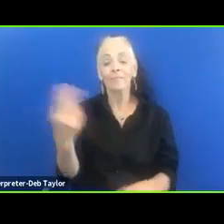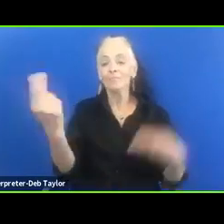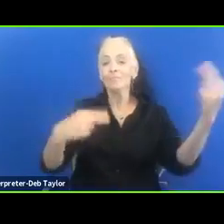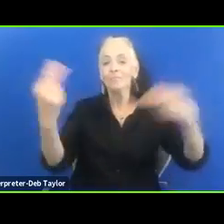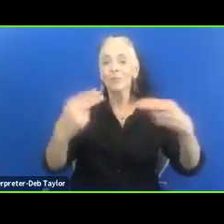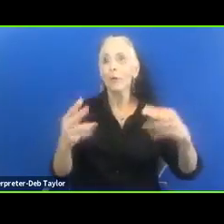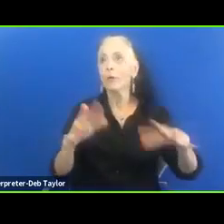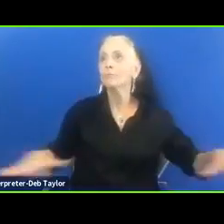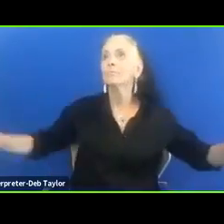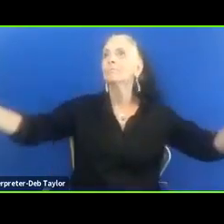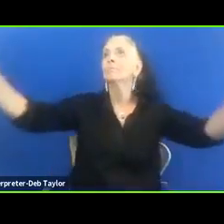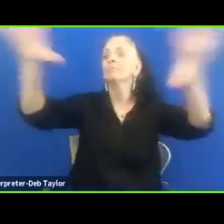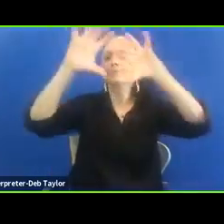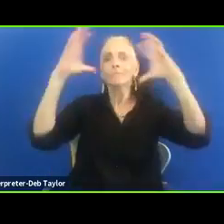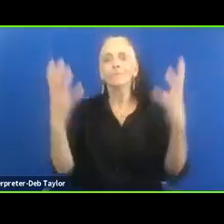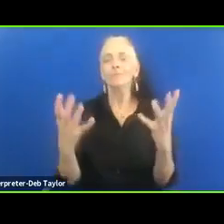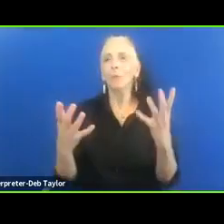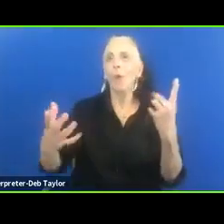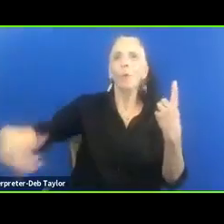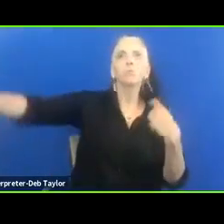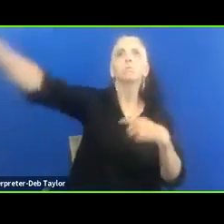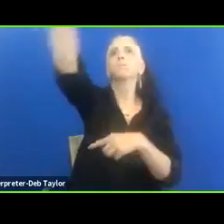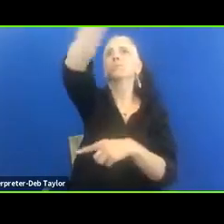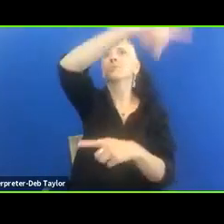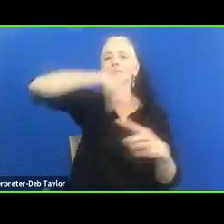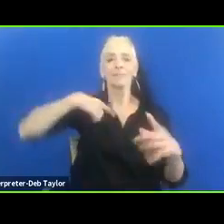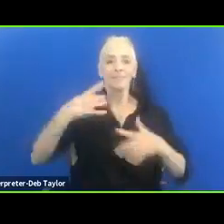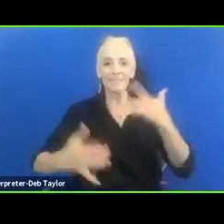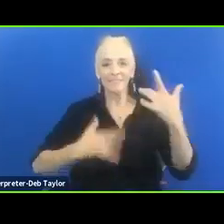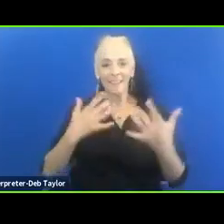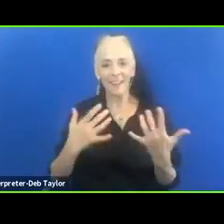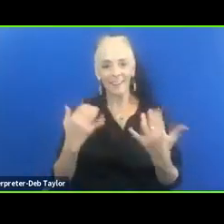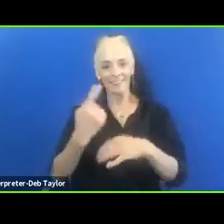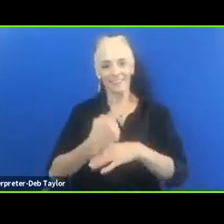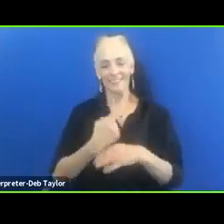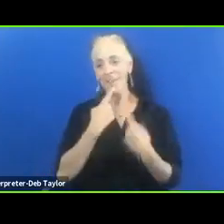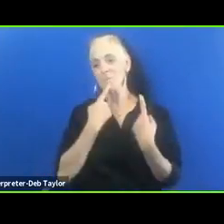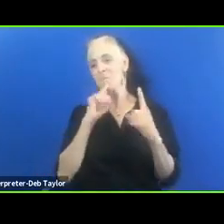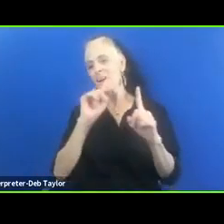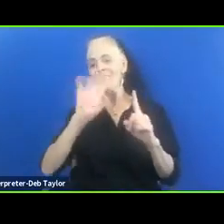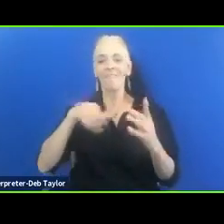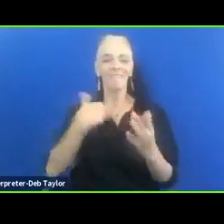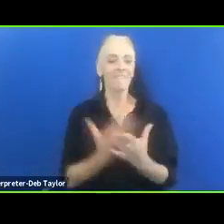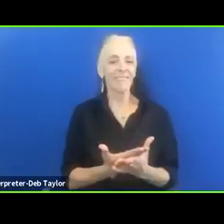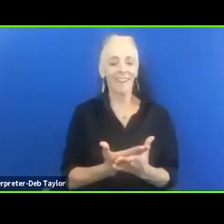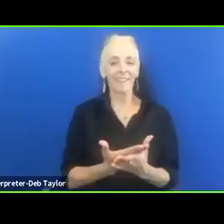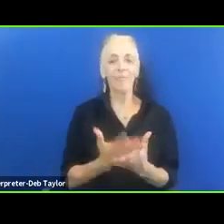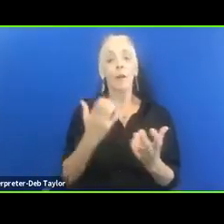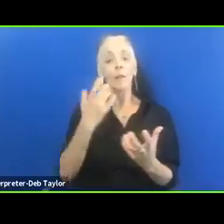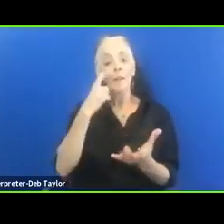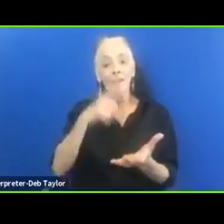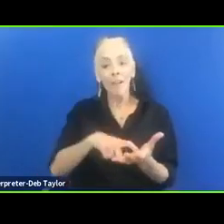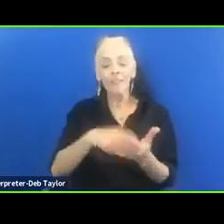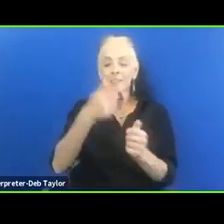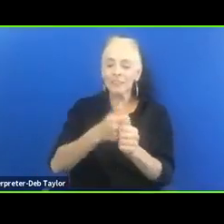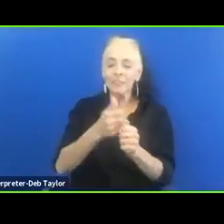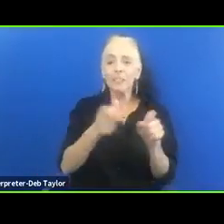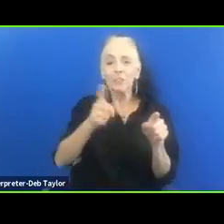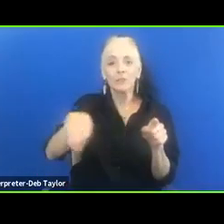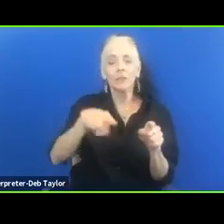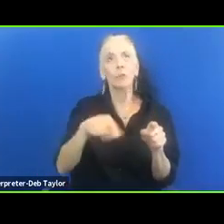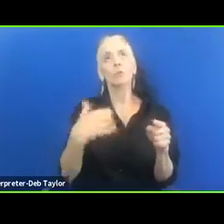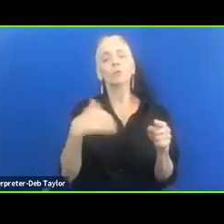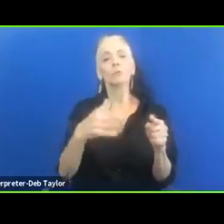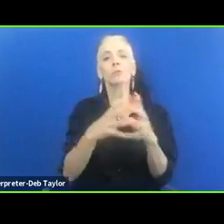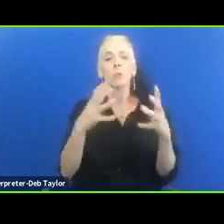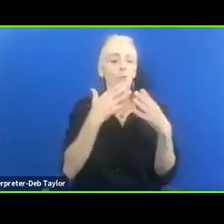you're participating. We're so excited that today is finally here. We want to acknowledge each and every one of you with so much